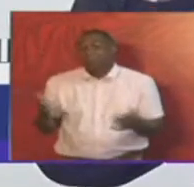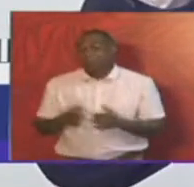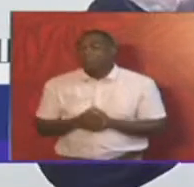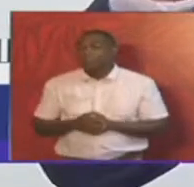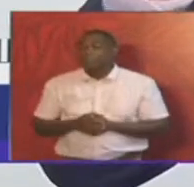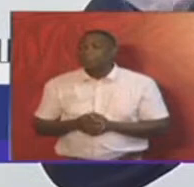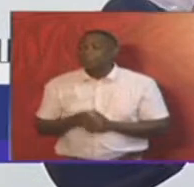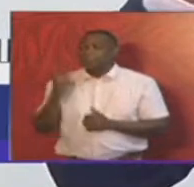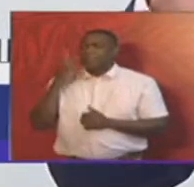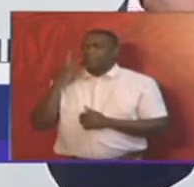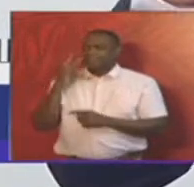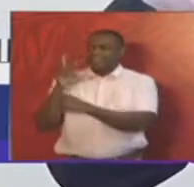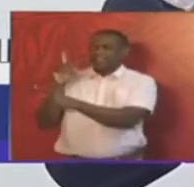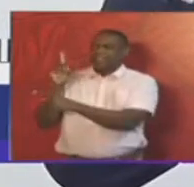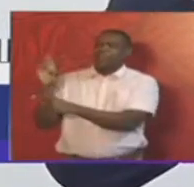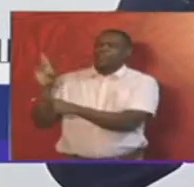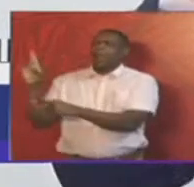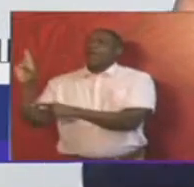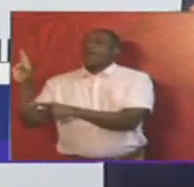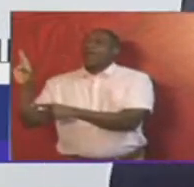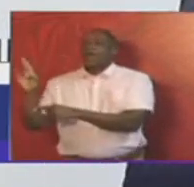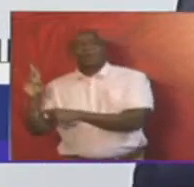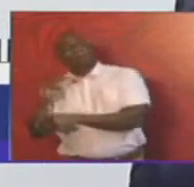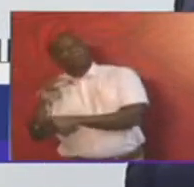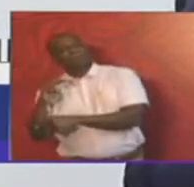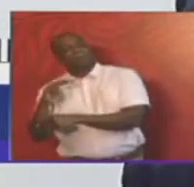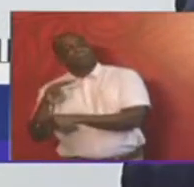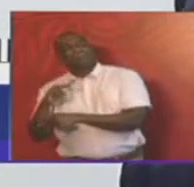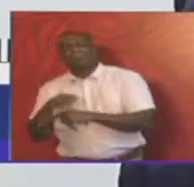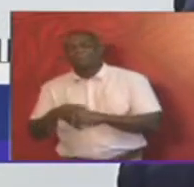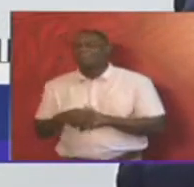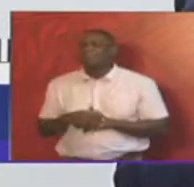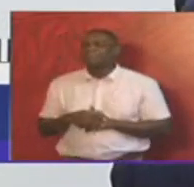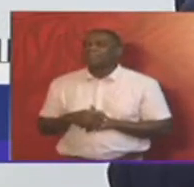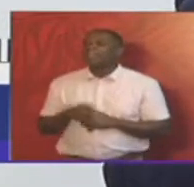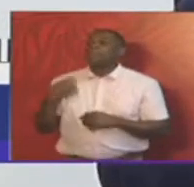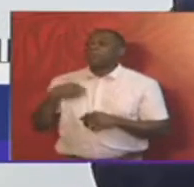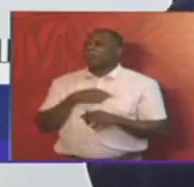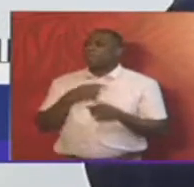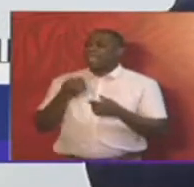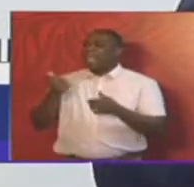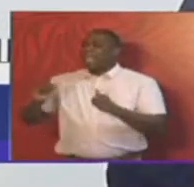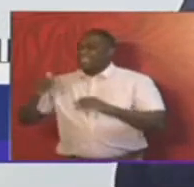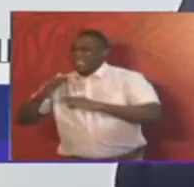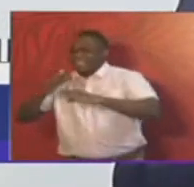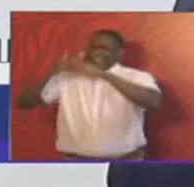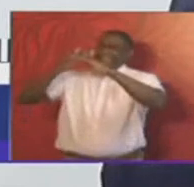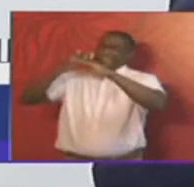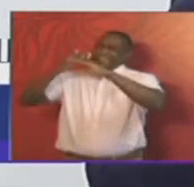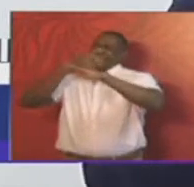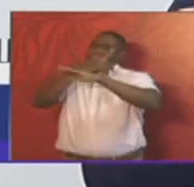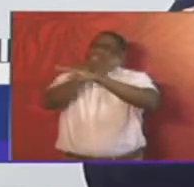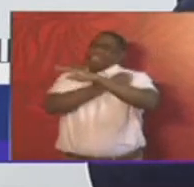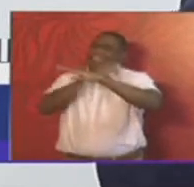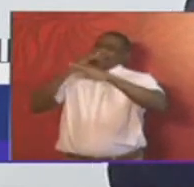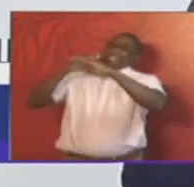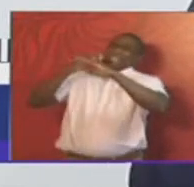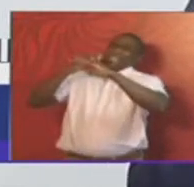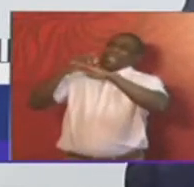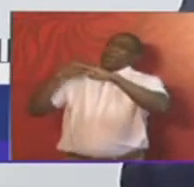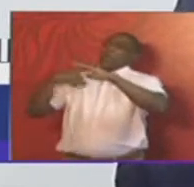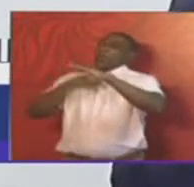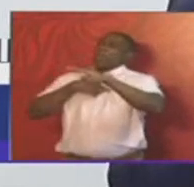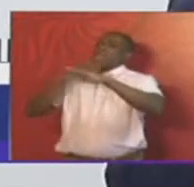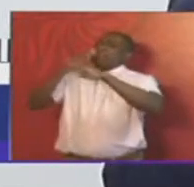breaking down every single barrier to vaccinations. It's accessible, it's